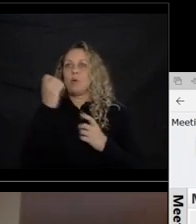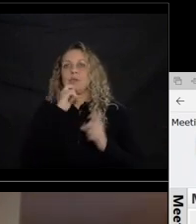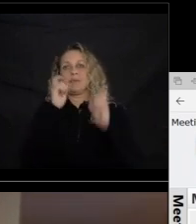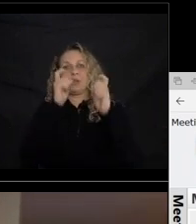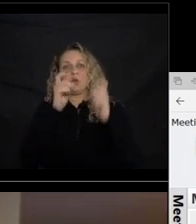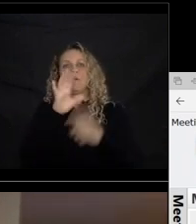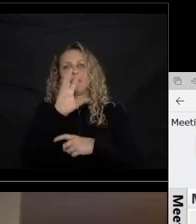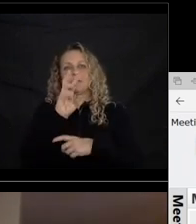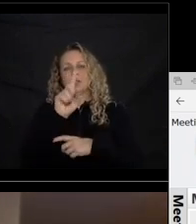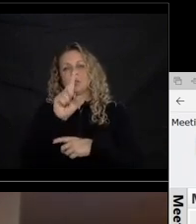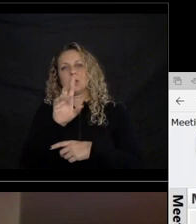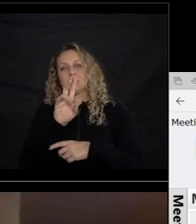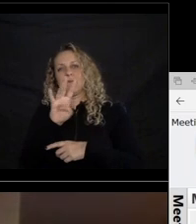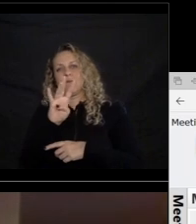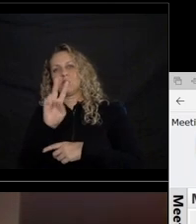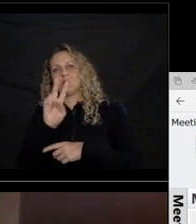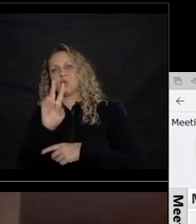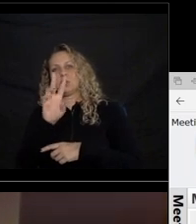donation,